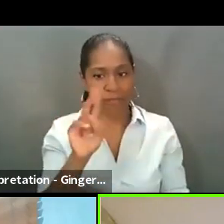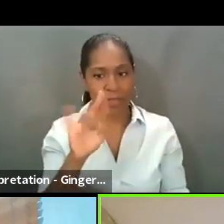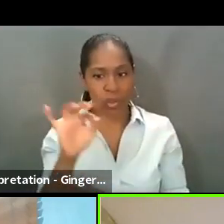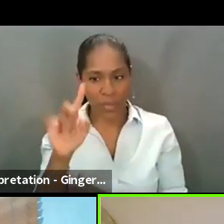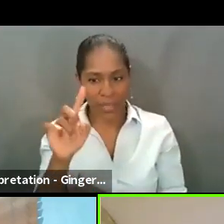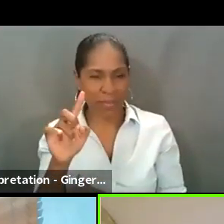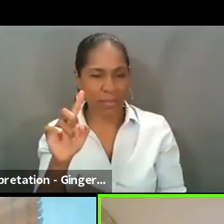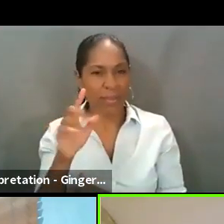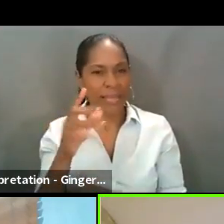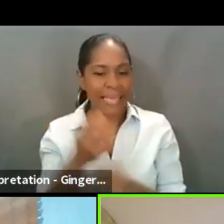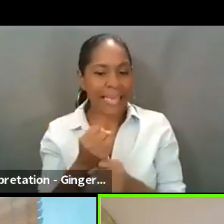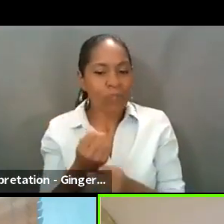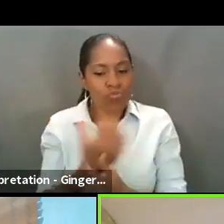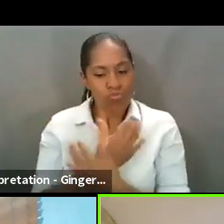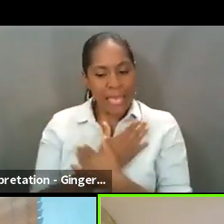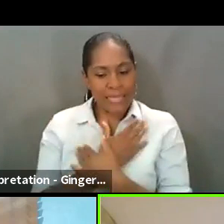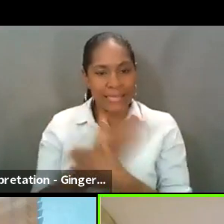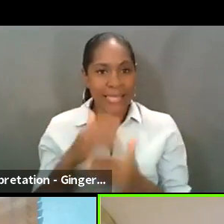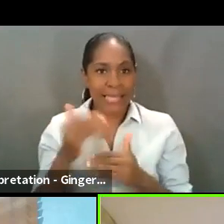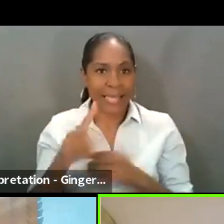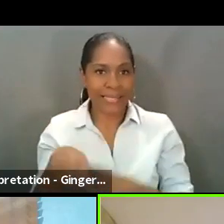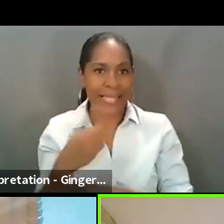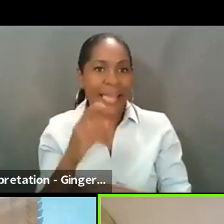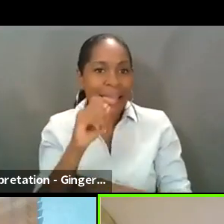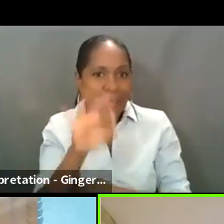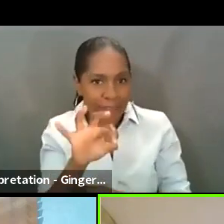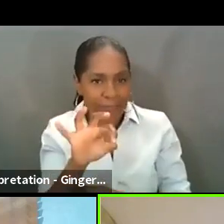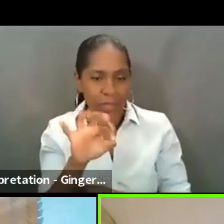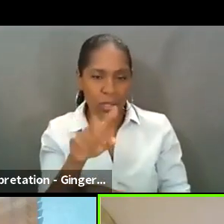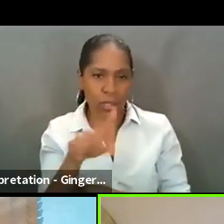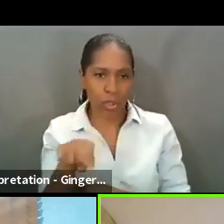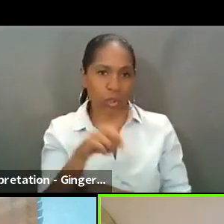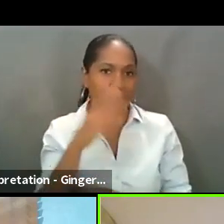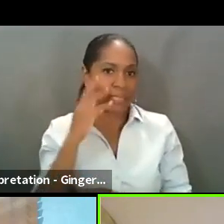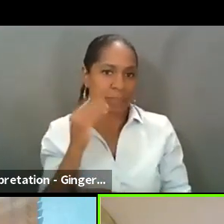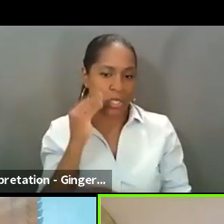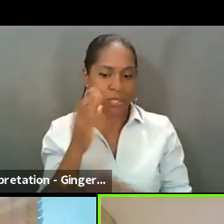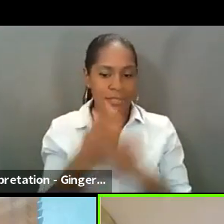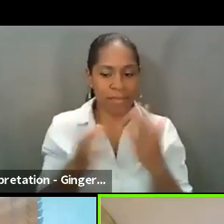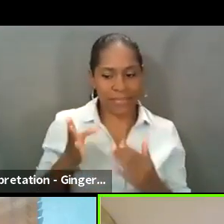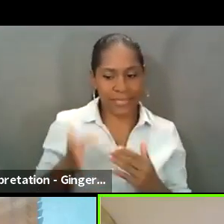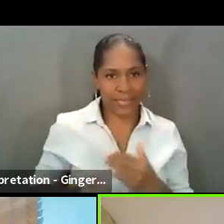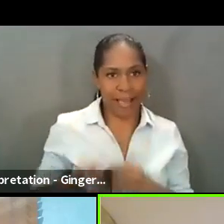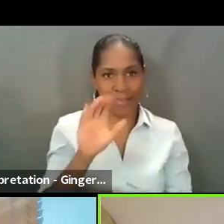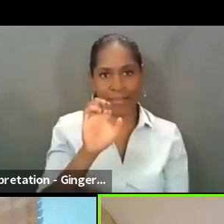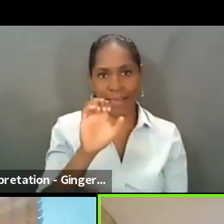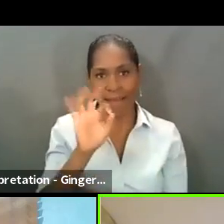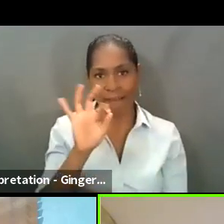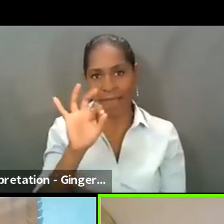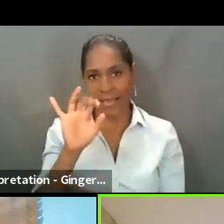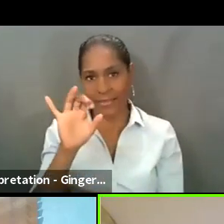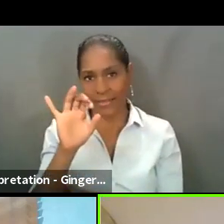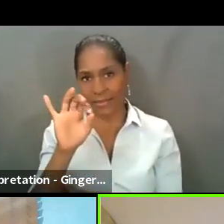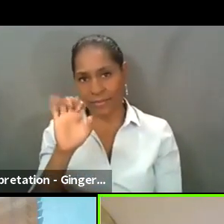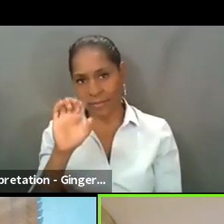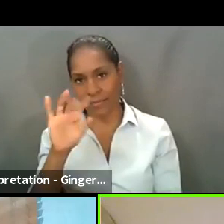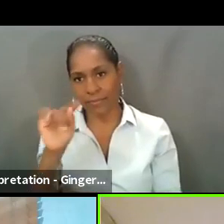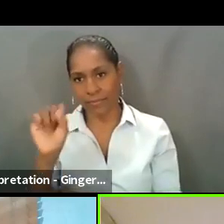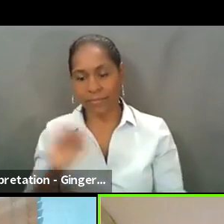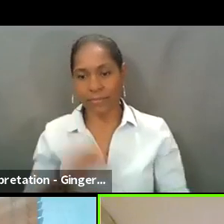are one of those that experiences some of the side effects afterwards.